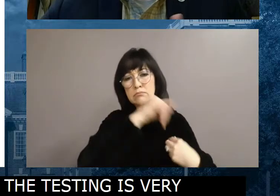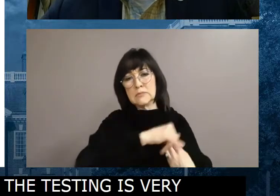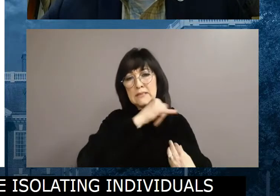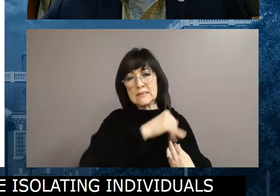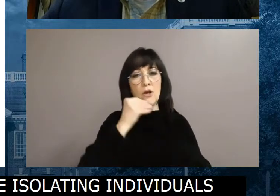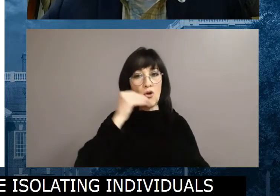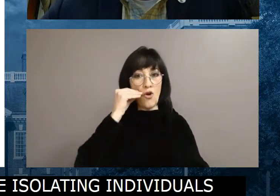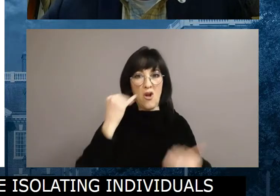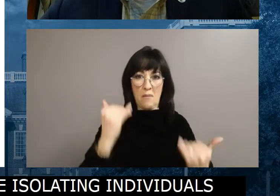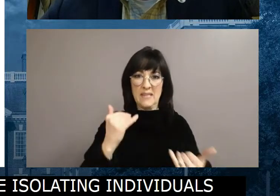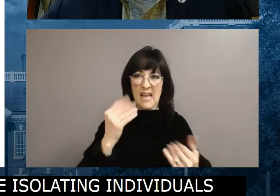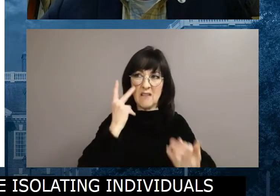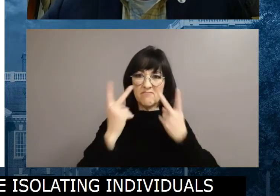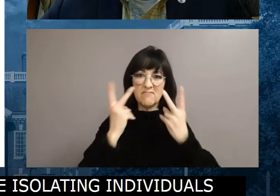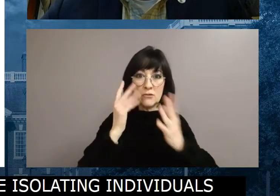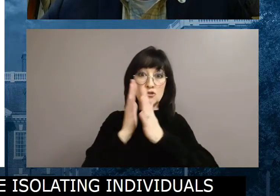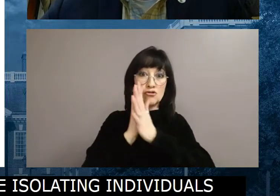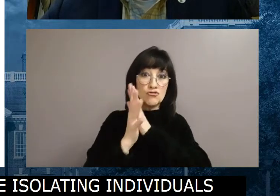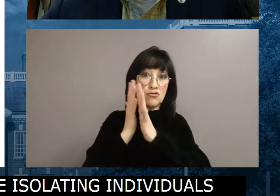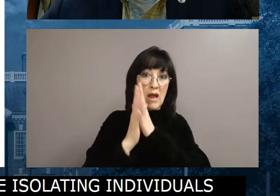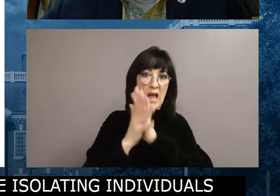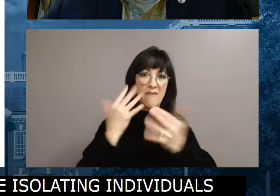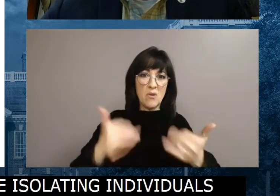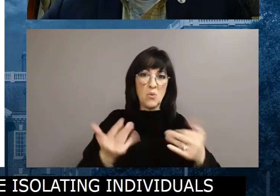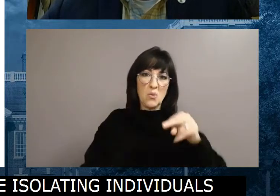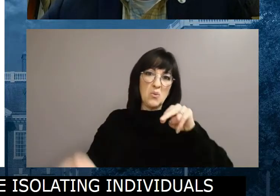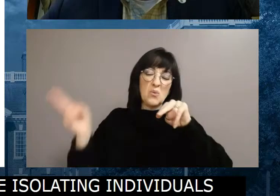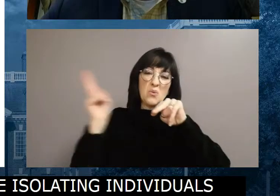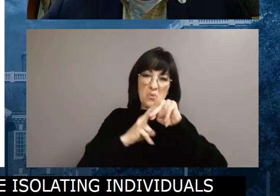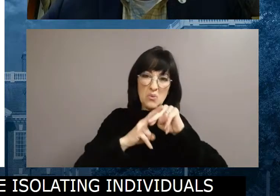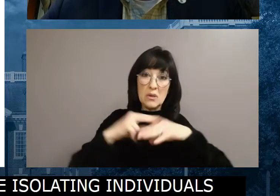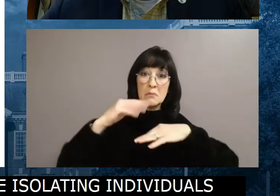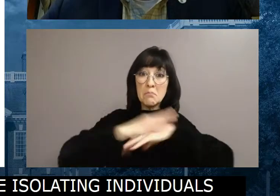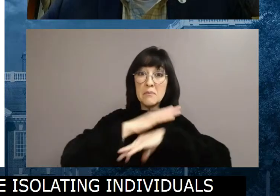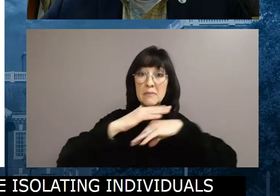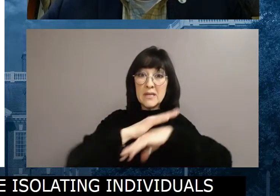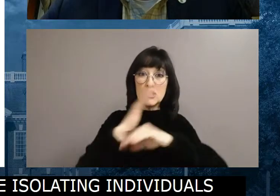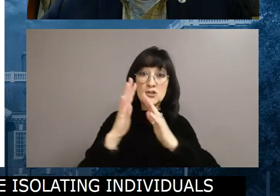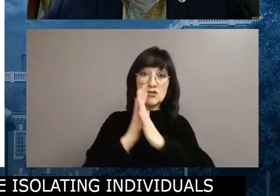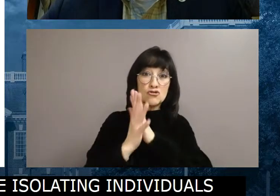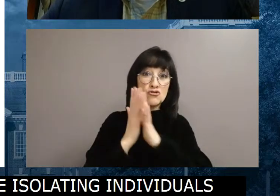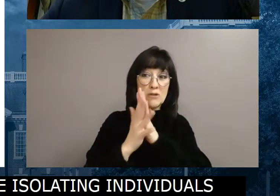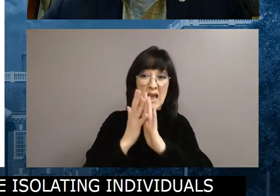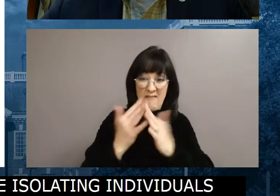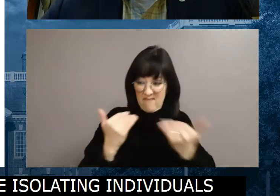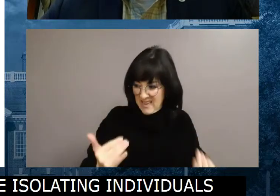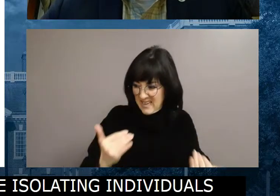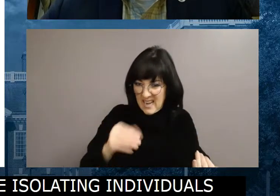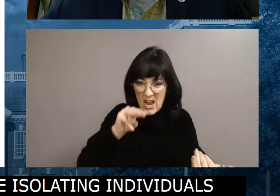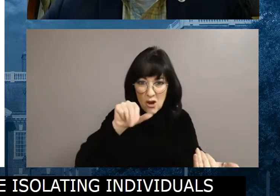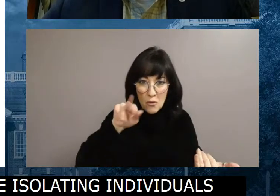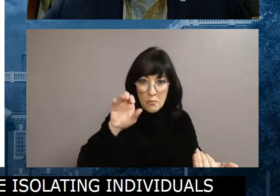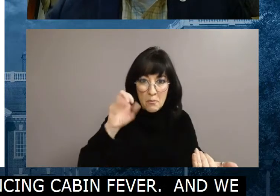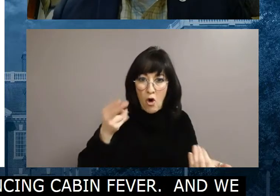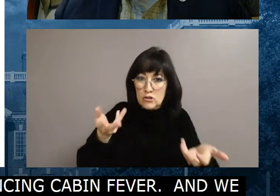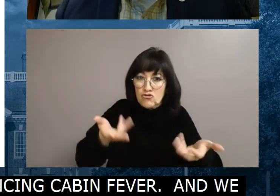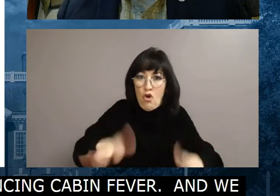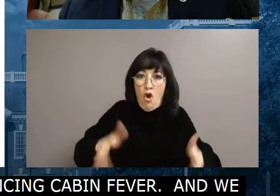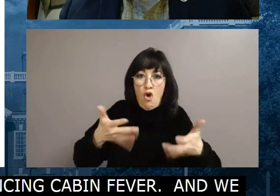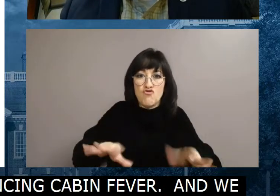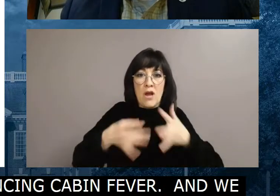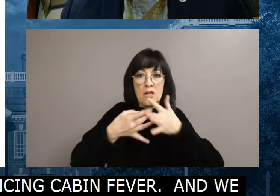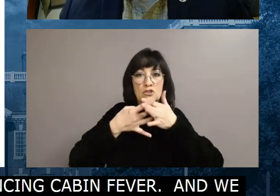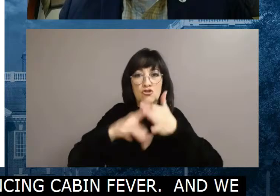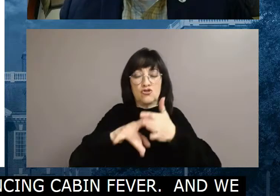said, beach traffic is back to normal levels, and it's still only March. So, this is just remember a year